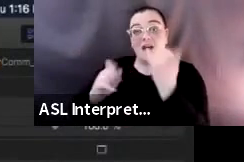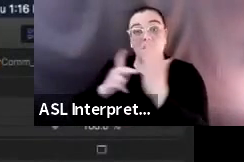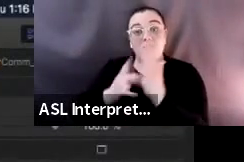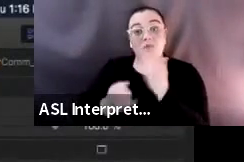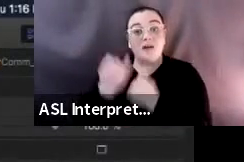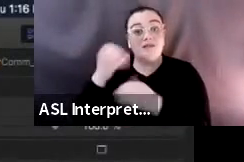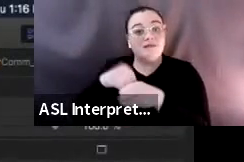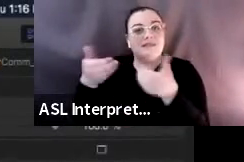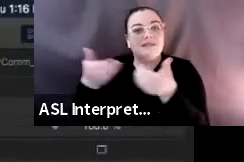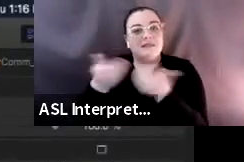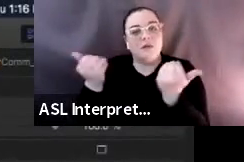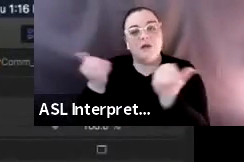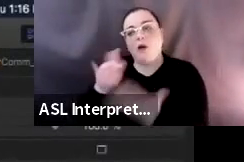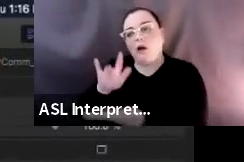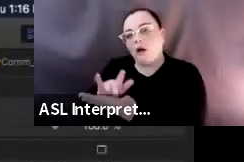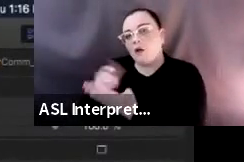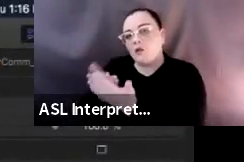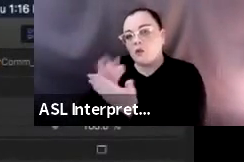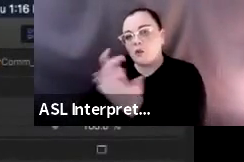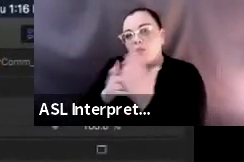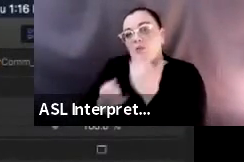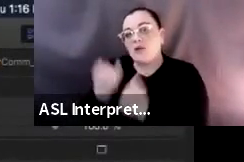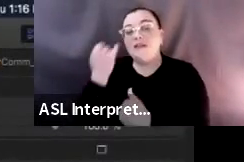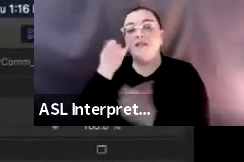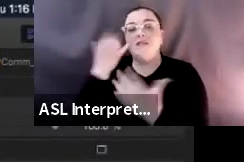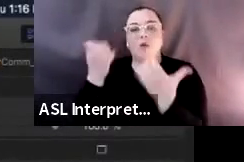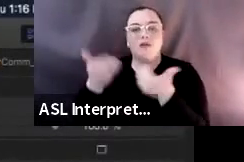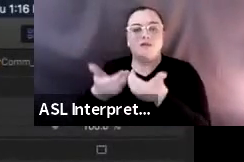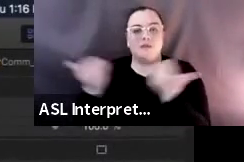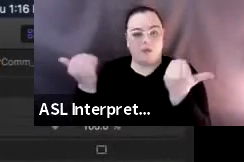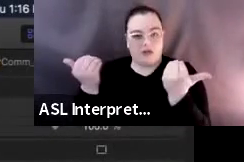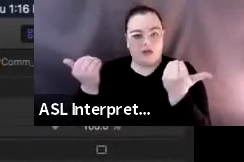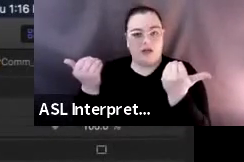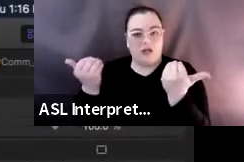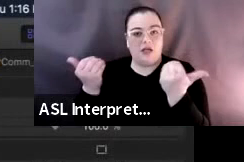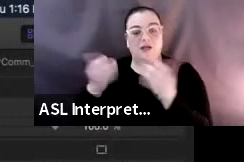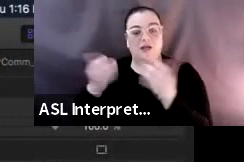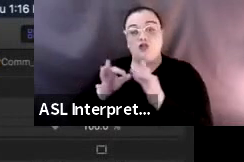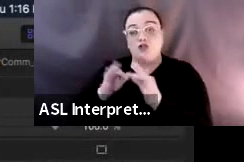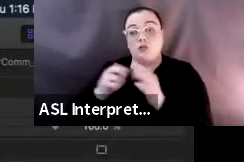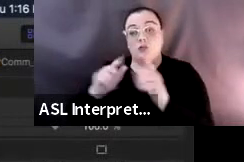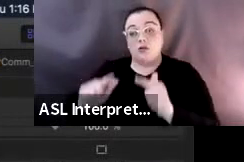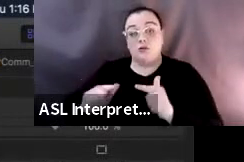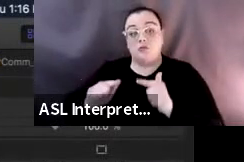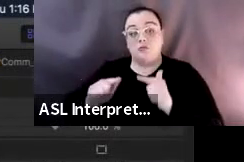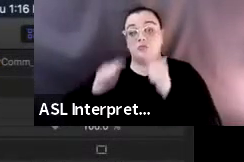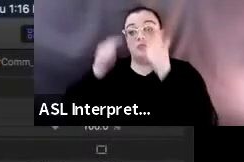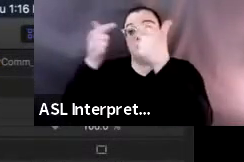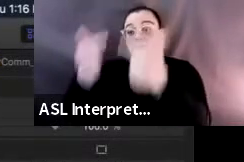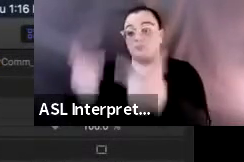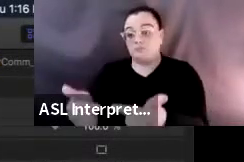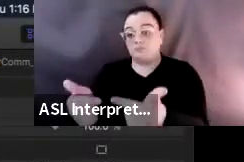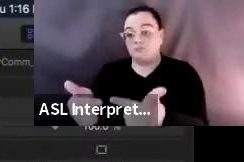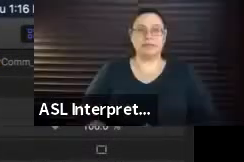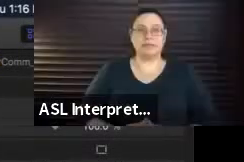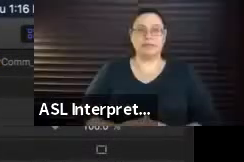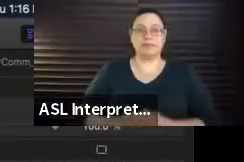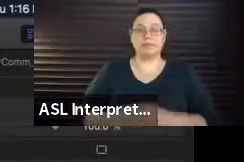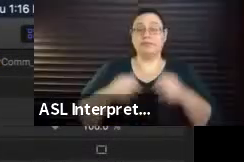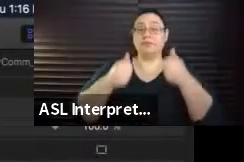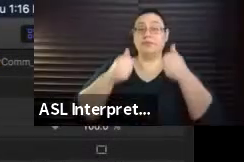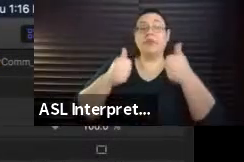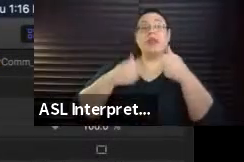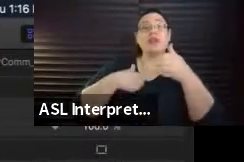file, you have to do a new project if they want your slate separately. So we would just do new project and just put the slate in there separately. But for